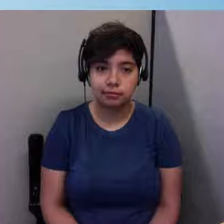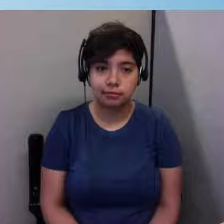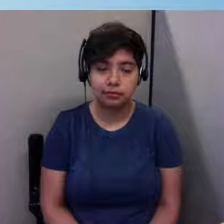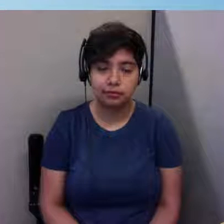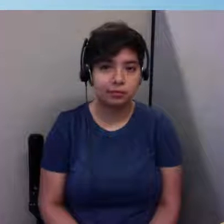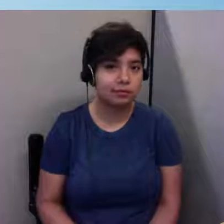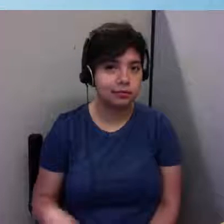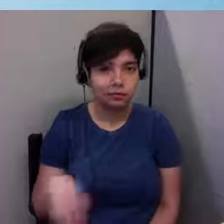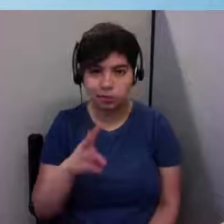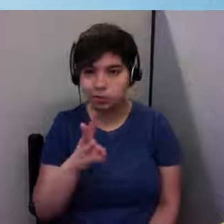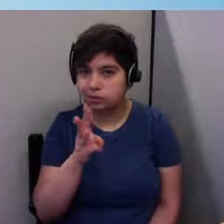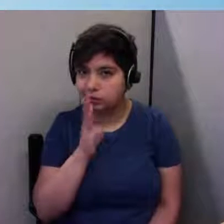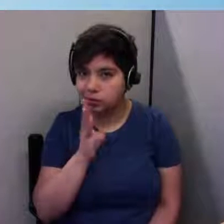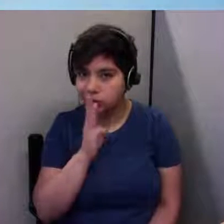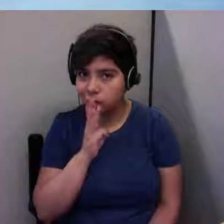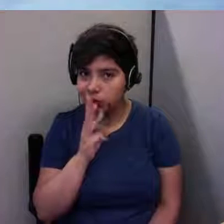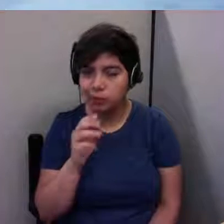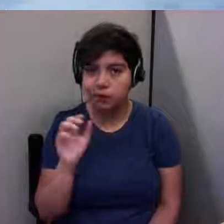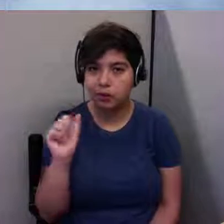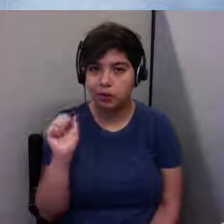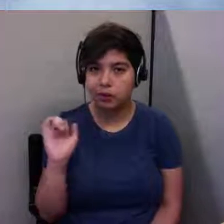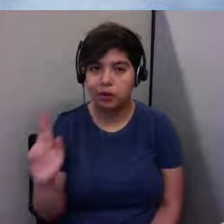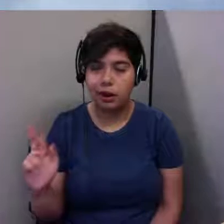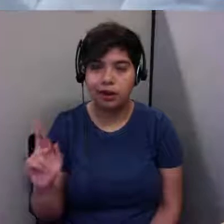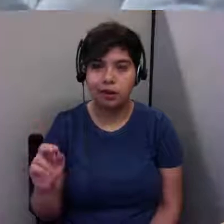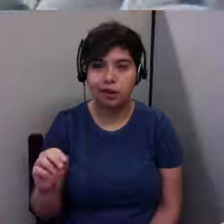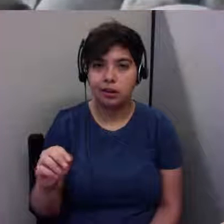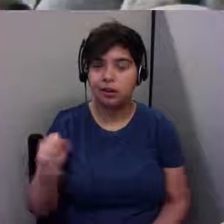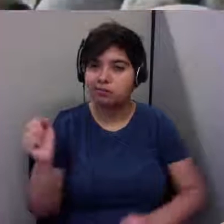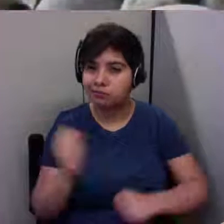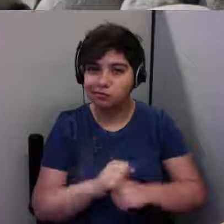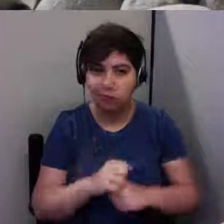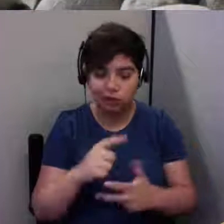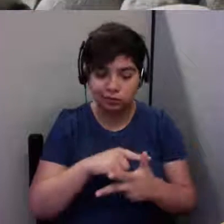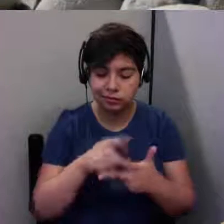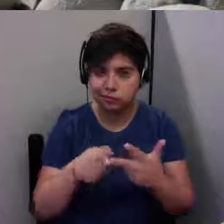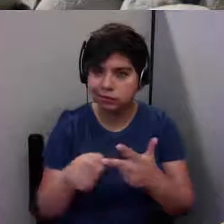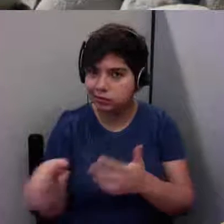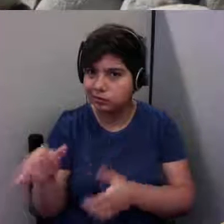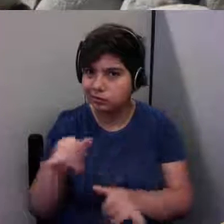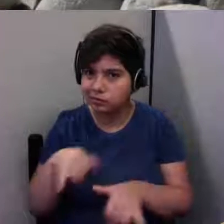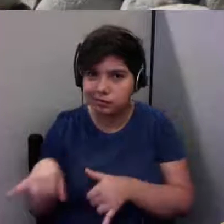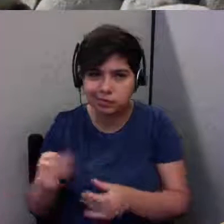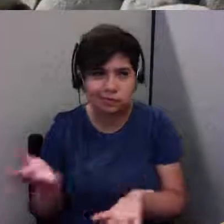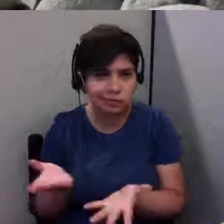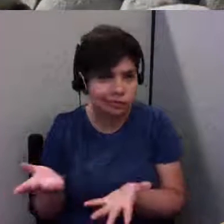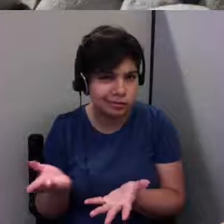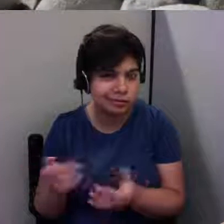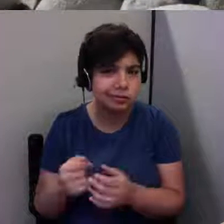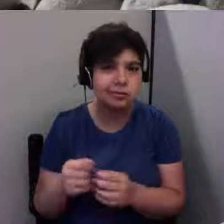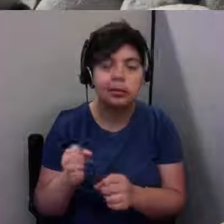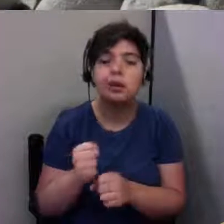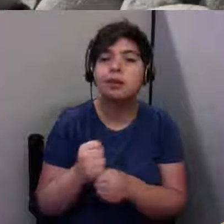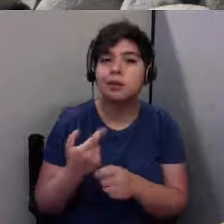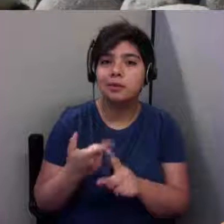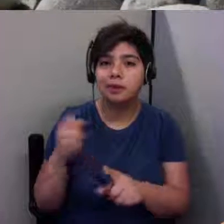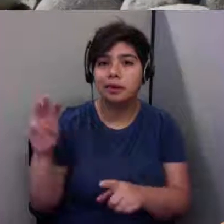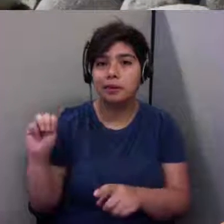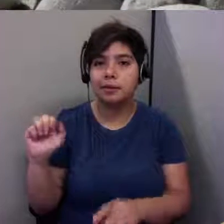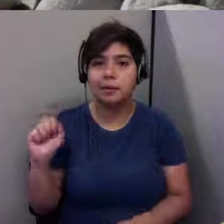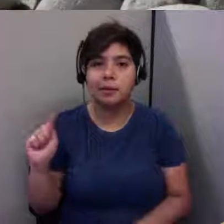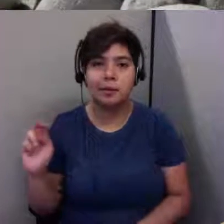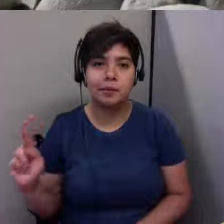Do you know what water, air, and rocks all have in common? They are made of